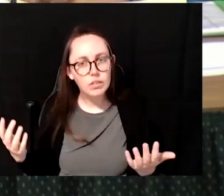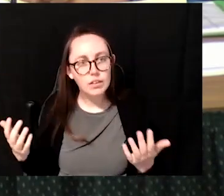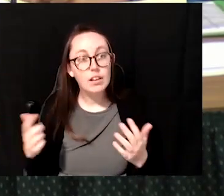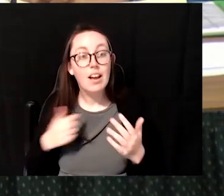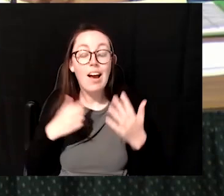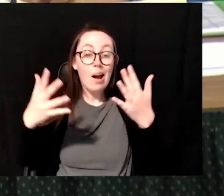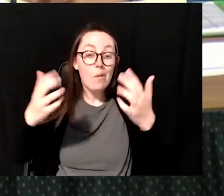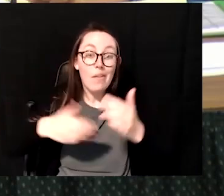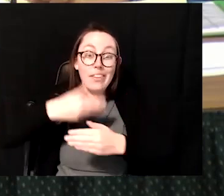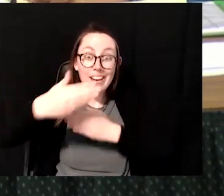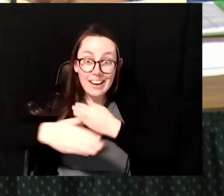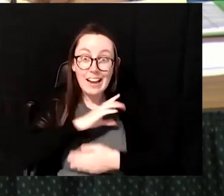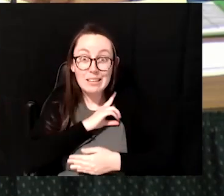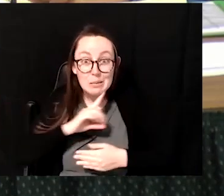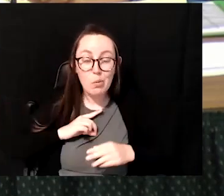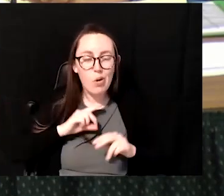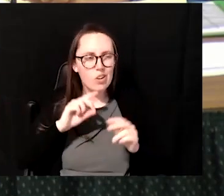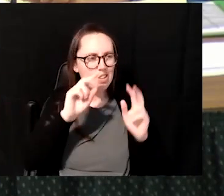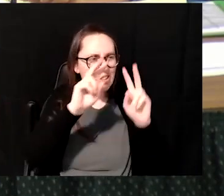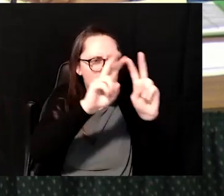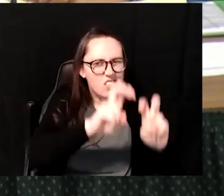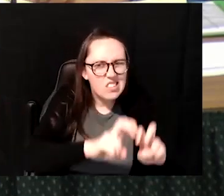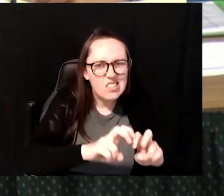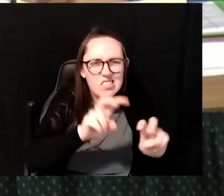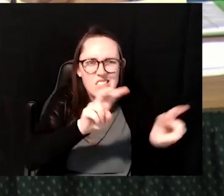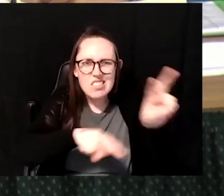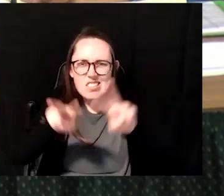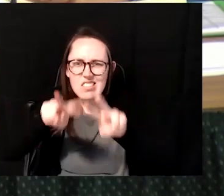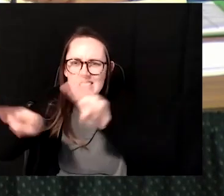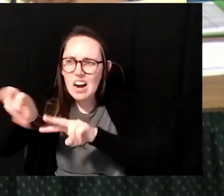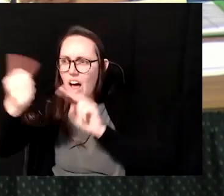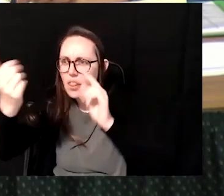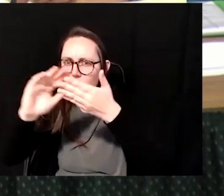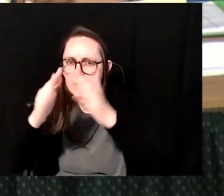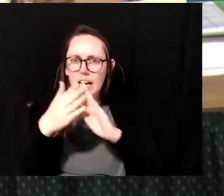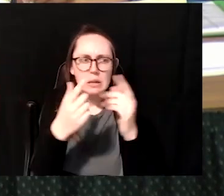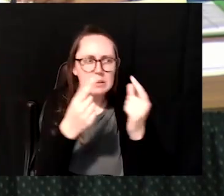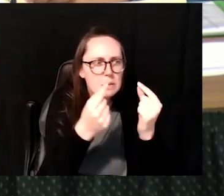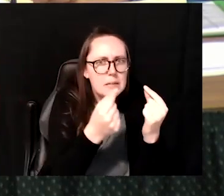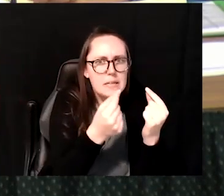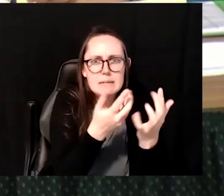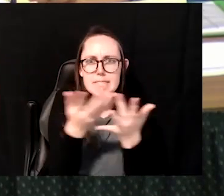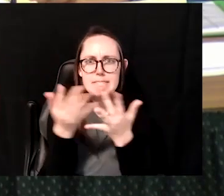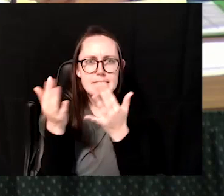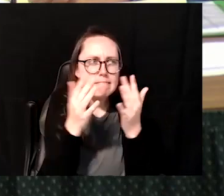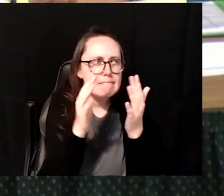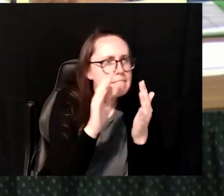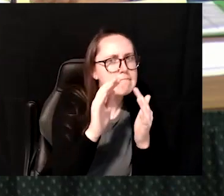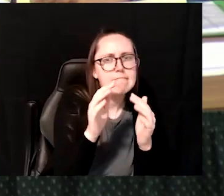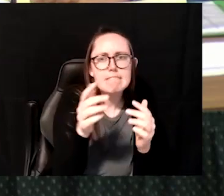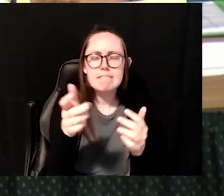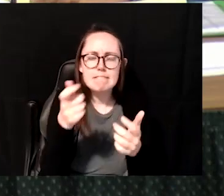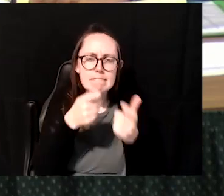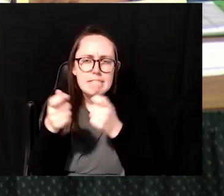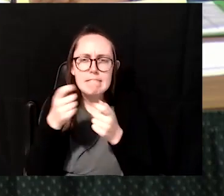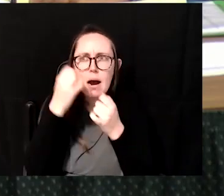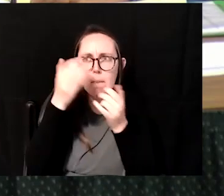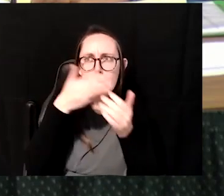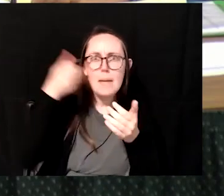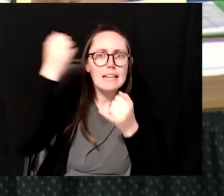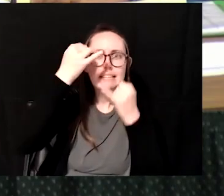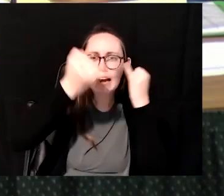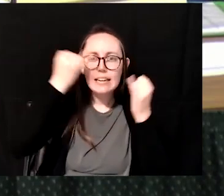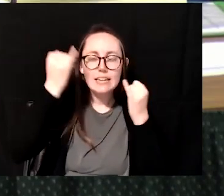a couple meetings down the road if if the community is feeling like oh yeah we need a department because we just don't have the capacity to do that and that's